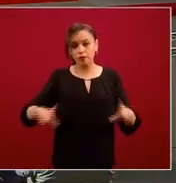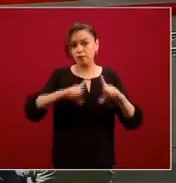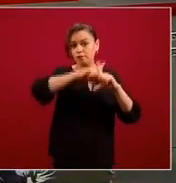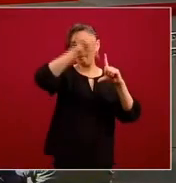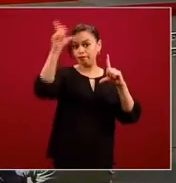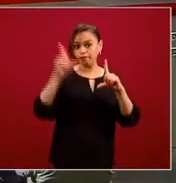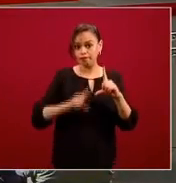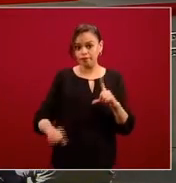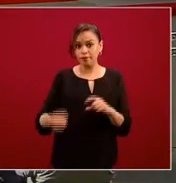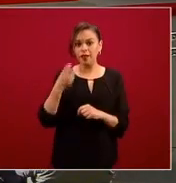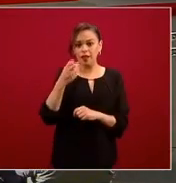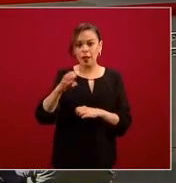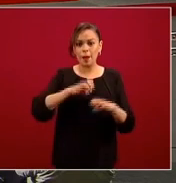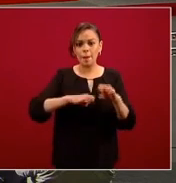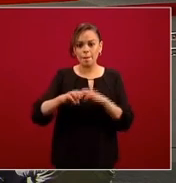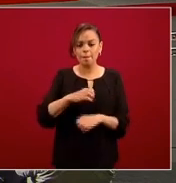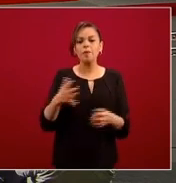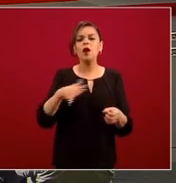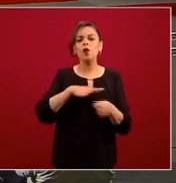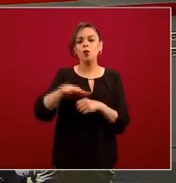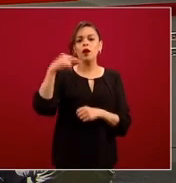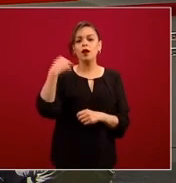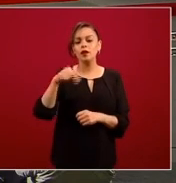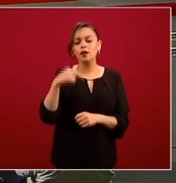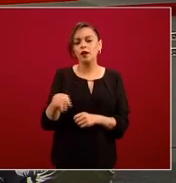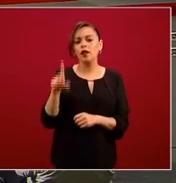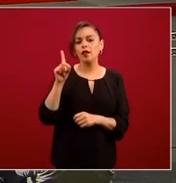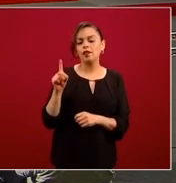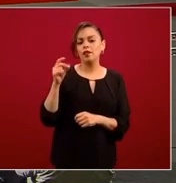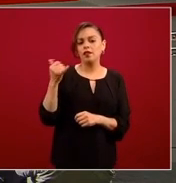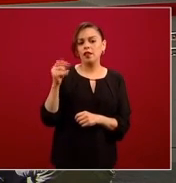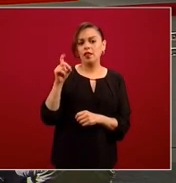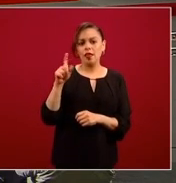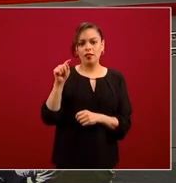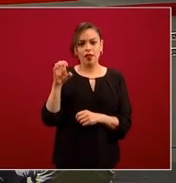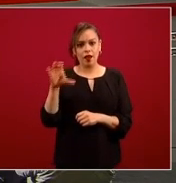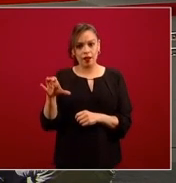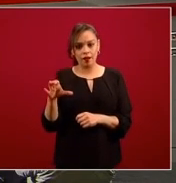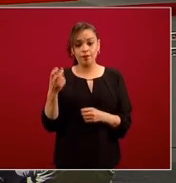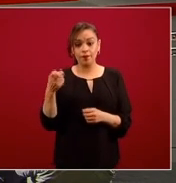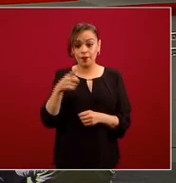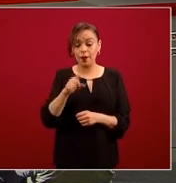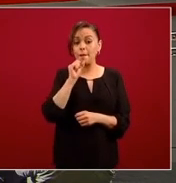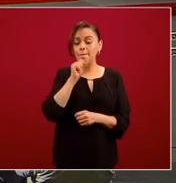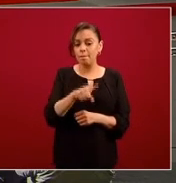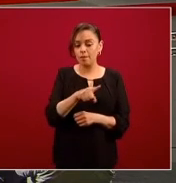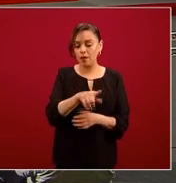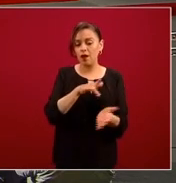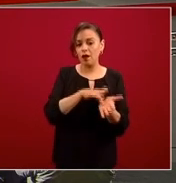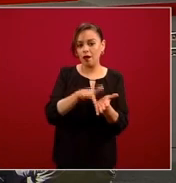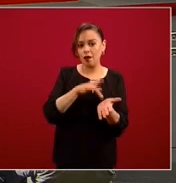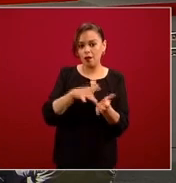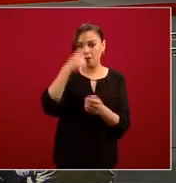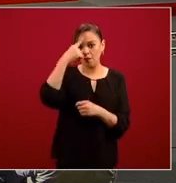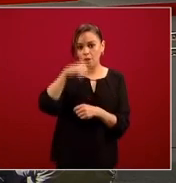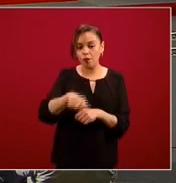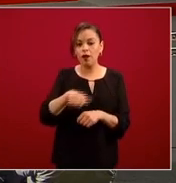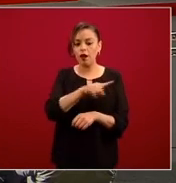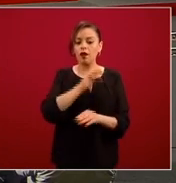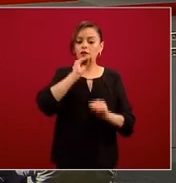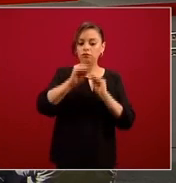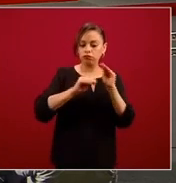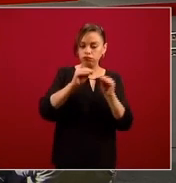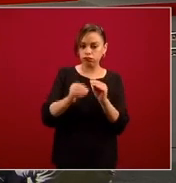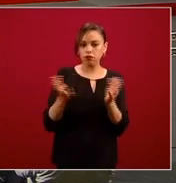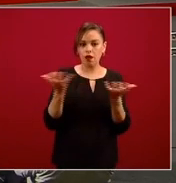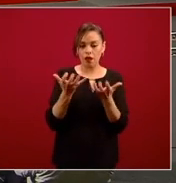without profits. They're not looking for profits here. This company, Vidatech, does have experience, and so they are going